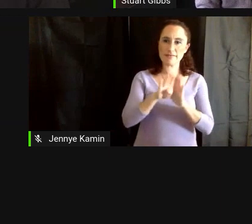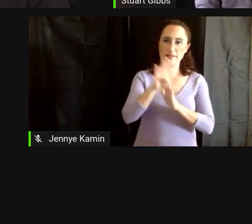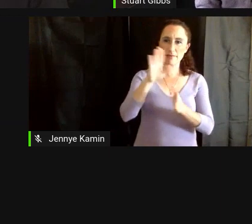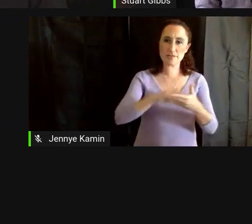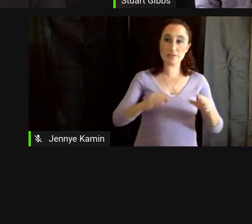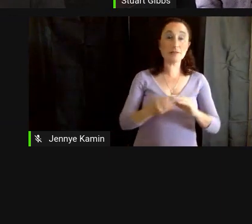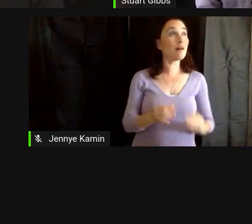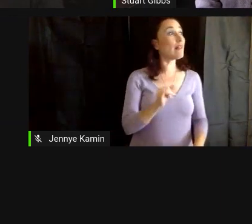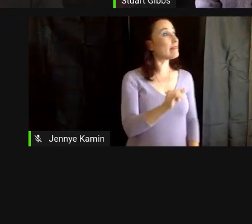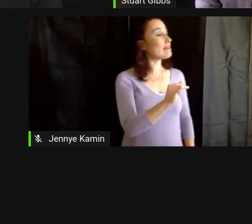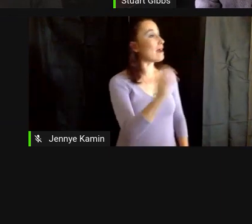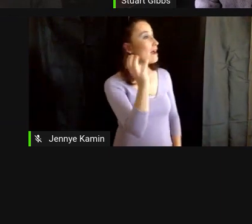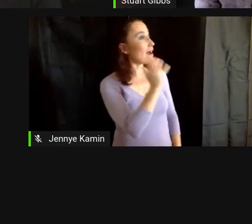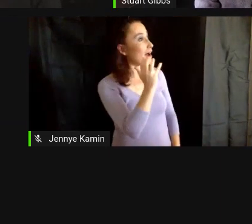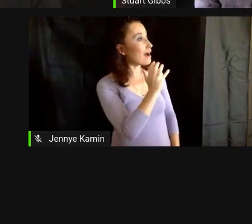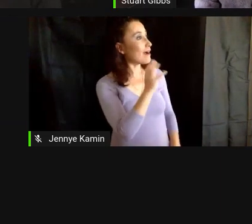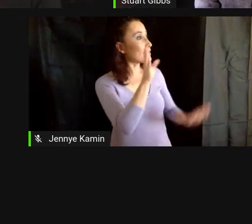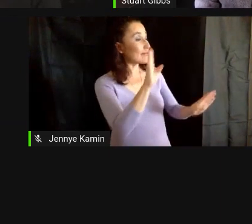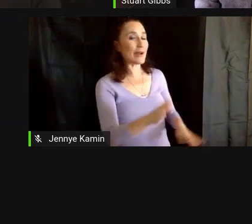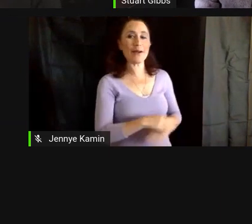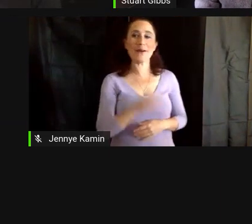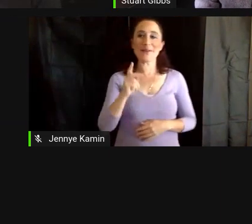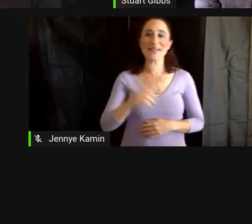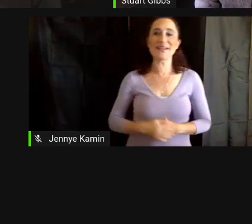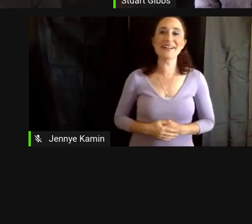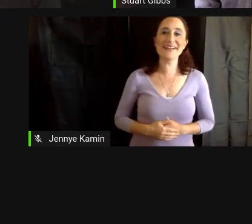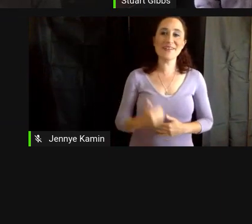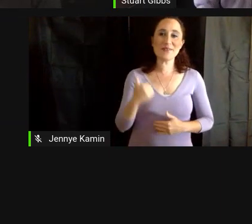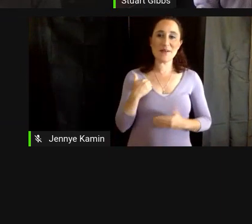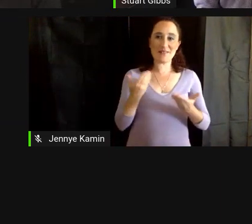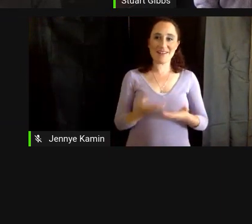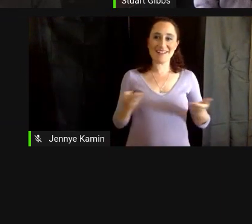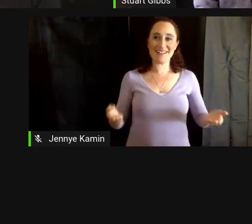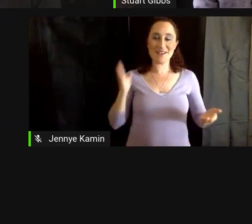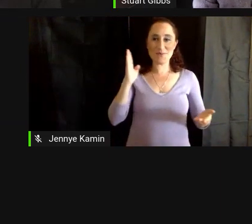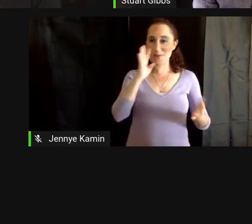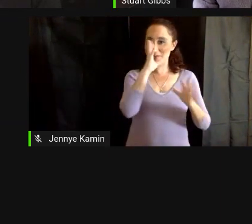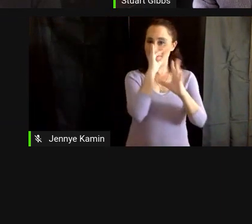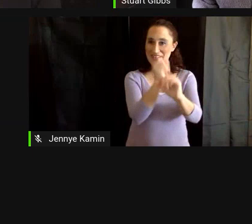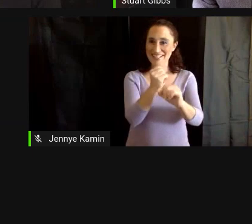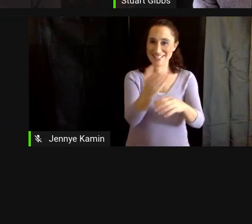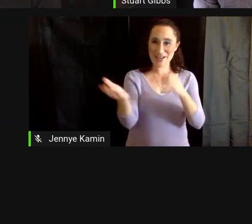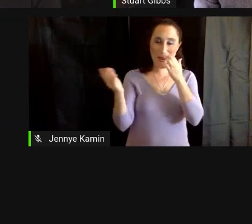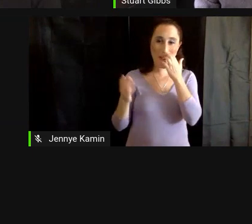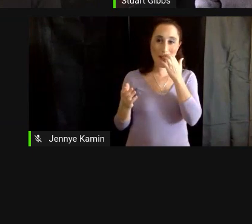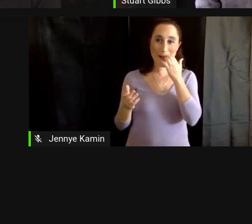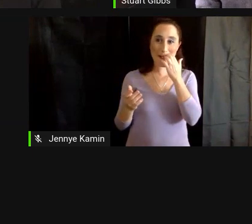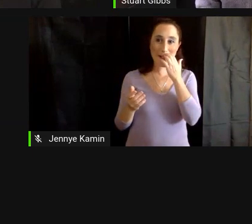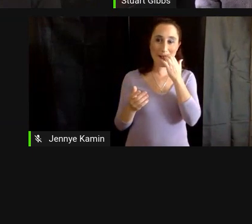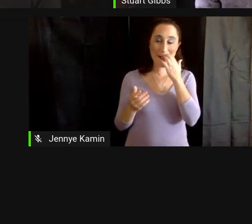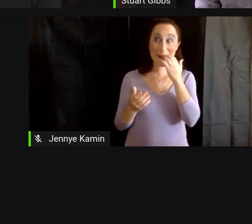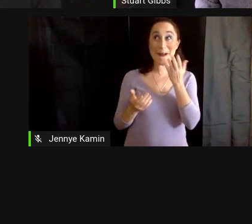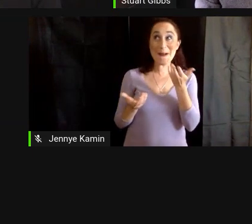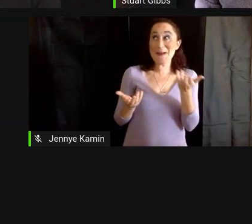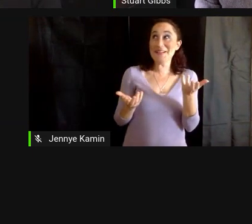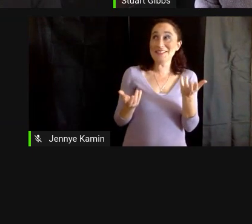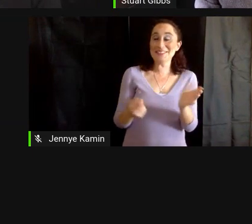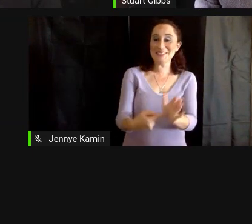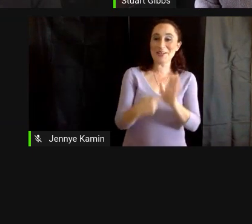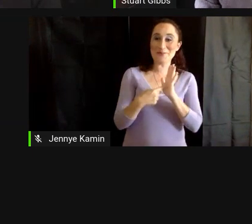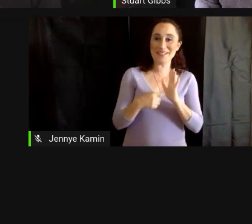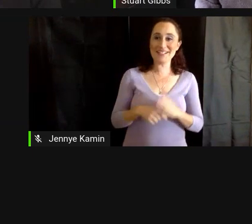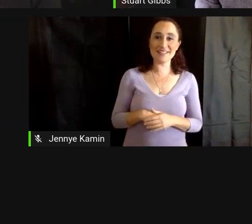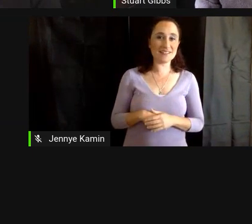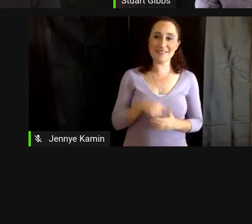That's awesome. That's great. Okay. Well, we've got some objects that are going to fascinate you. okay, let's see it. It's not